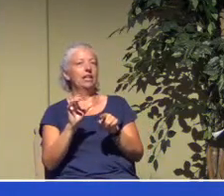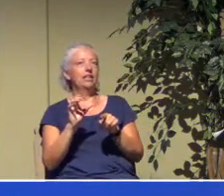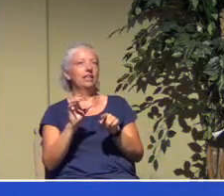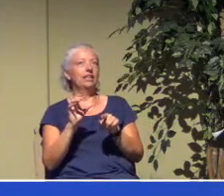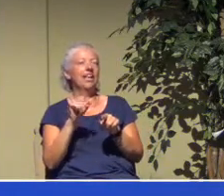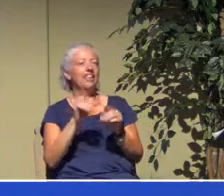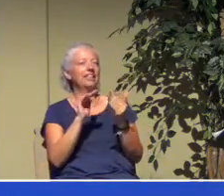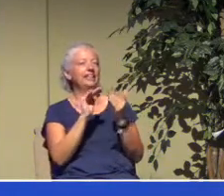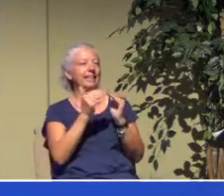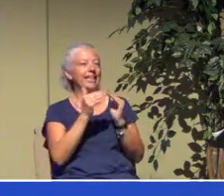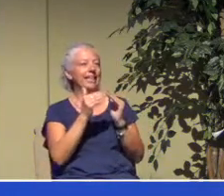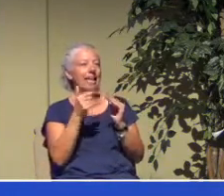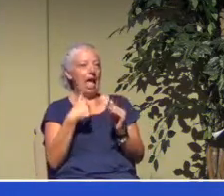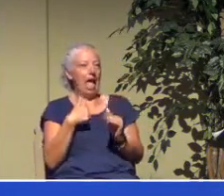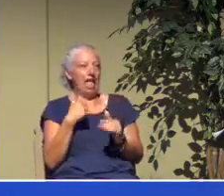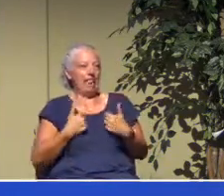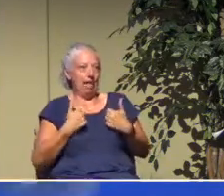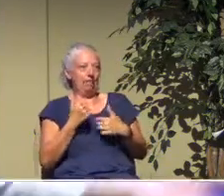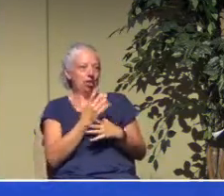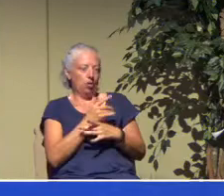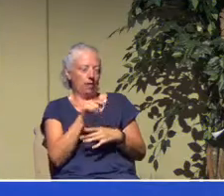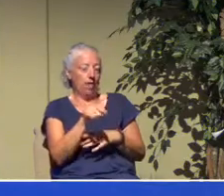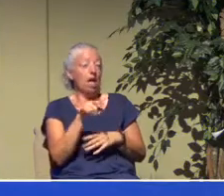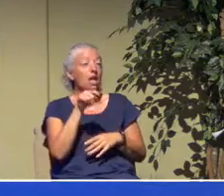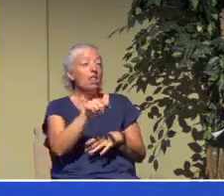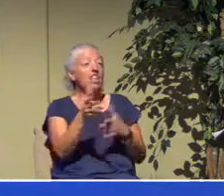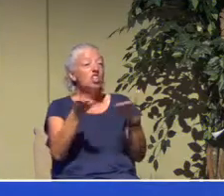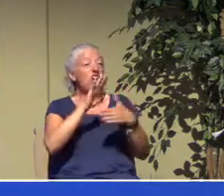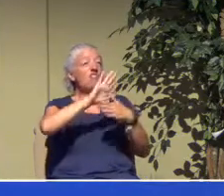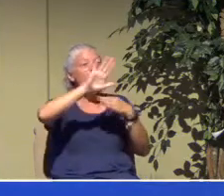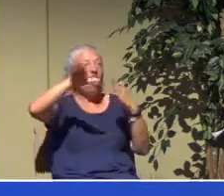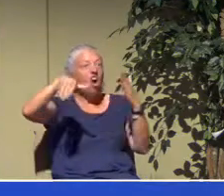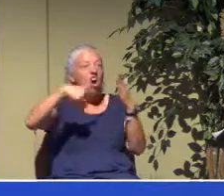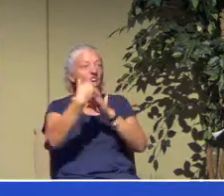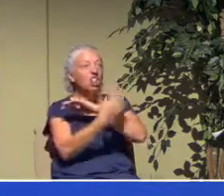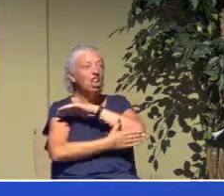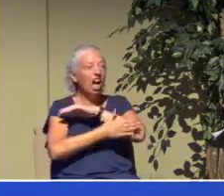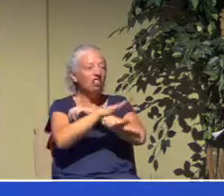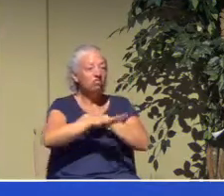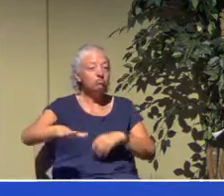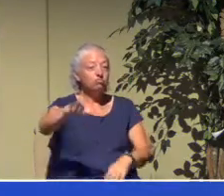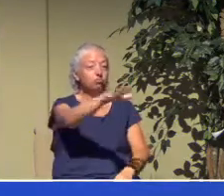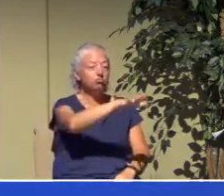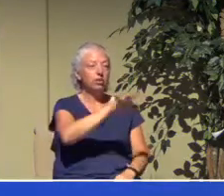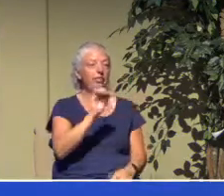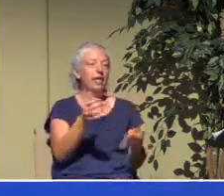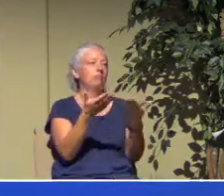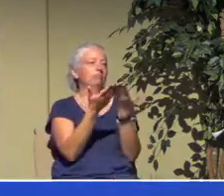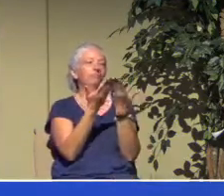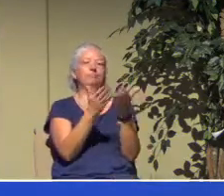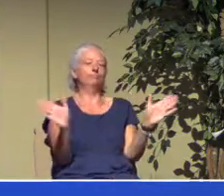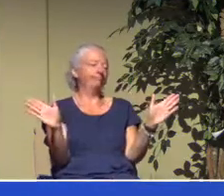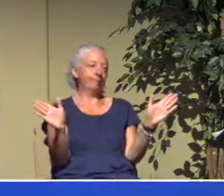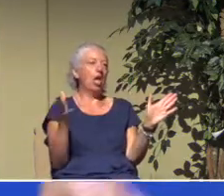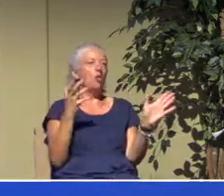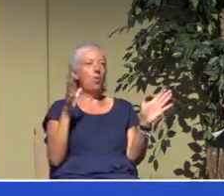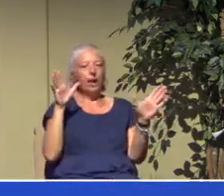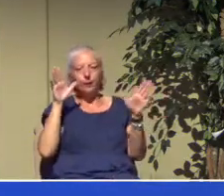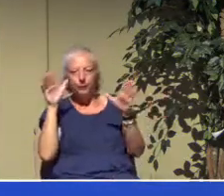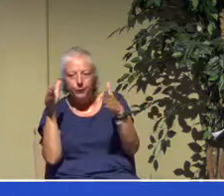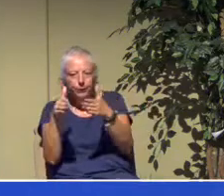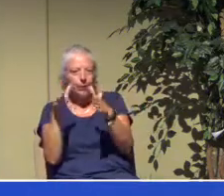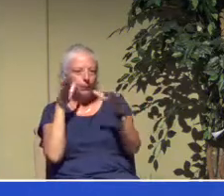where I'm from, in Germany, they would serve all of Germany. And it was too broad for them. They wanted to narrow their